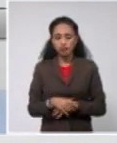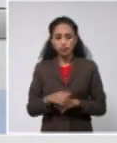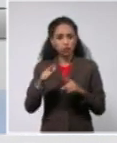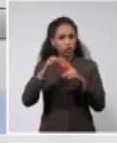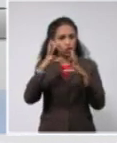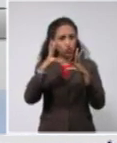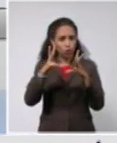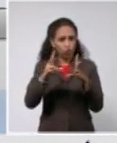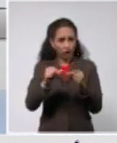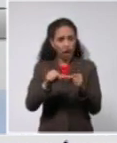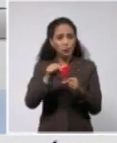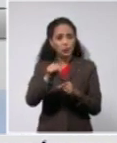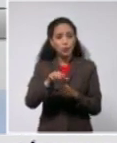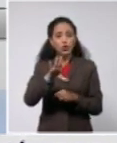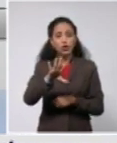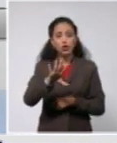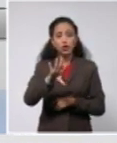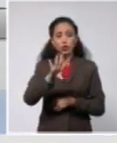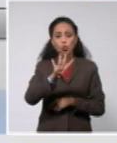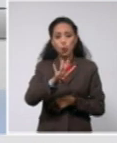of